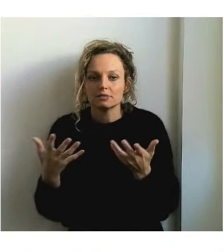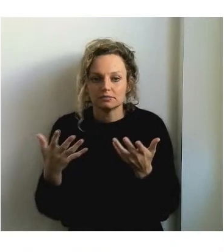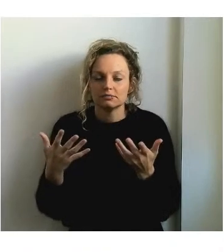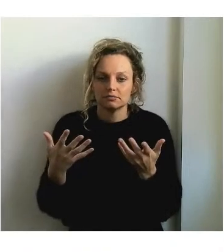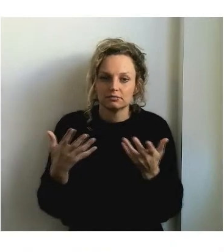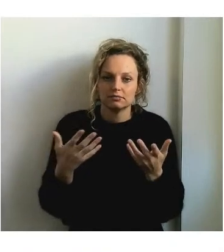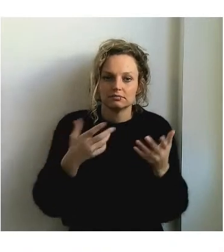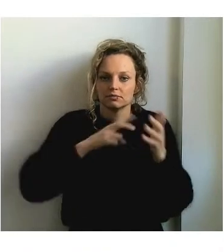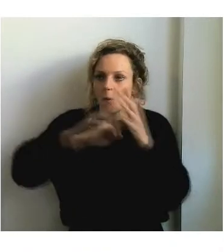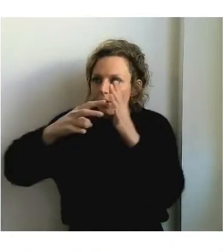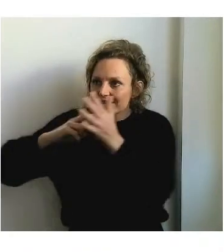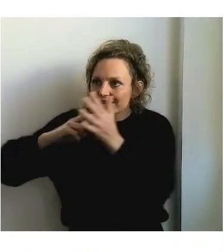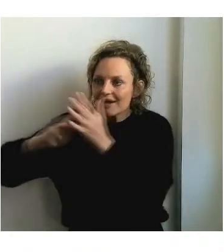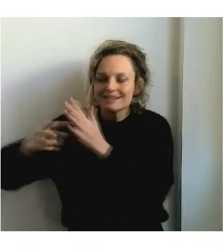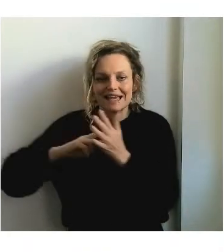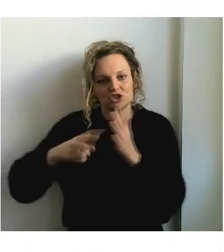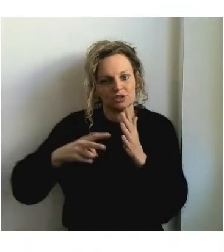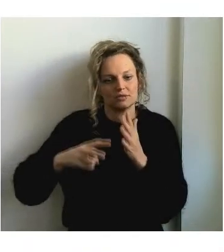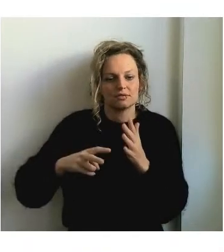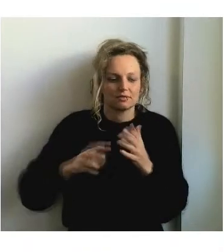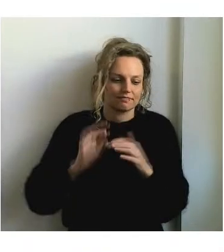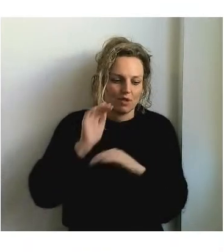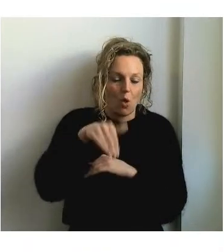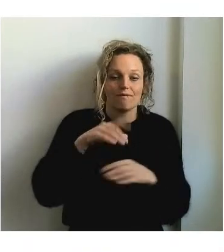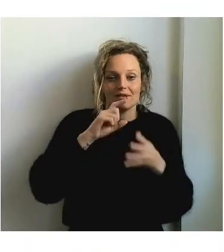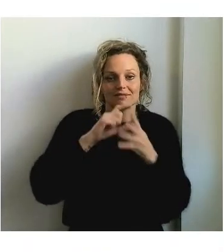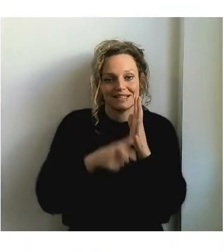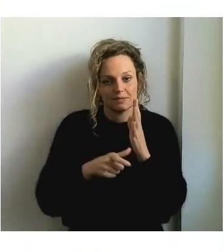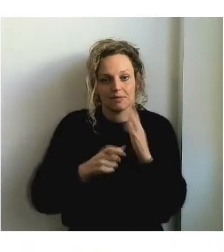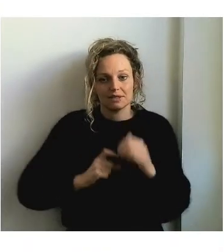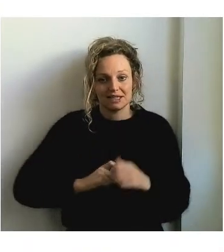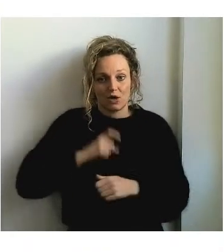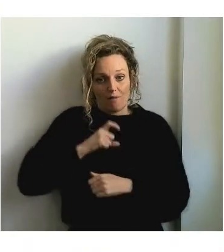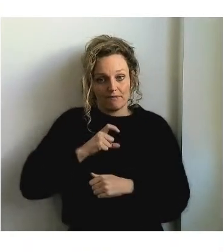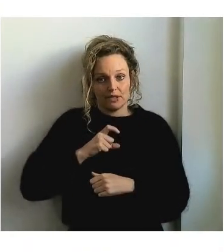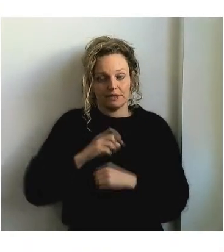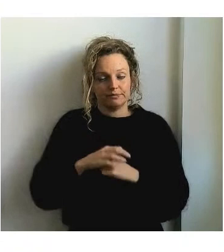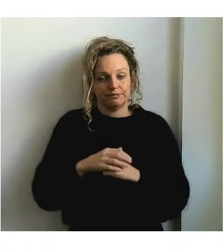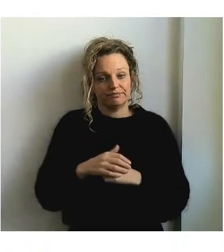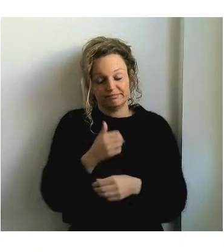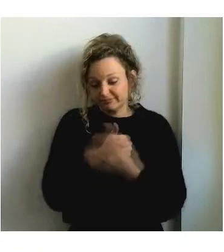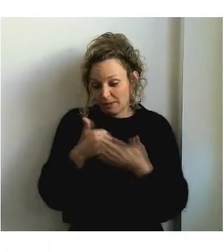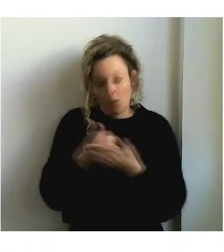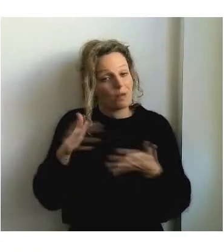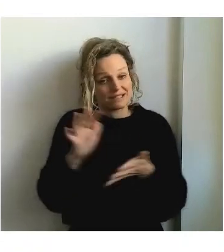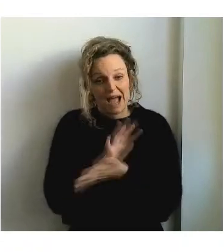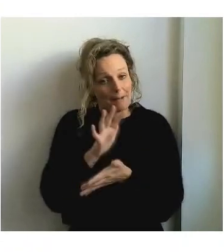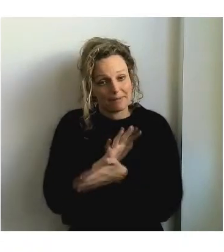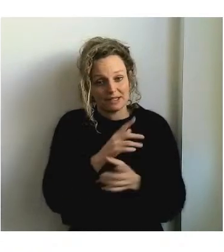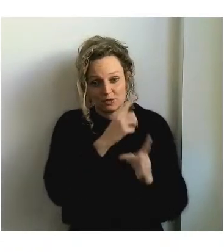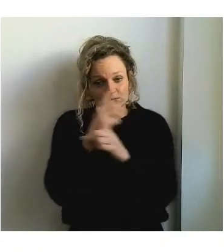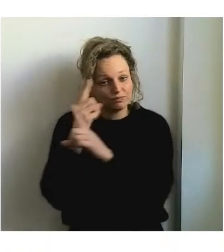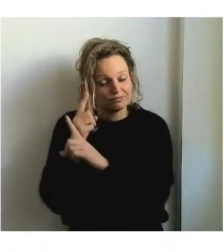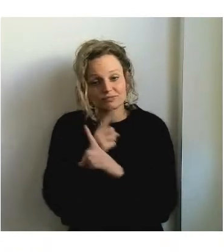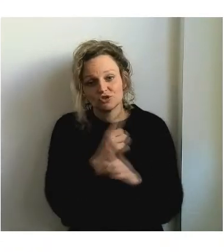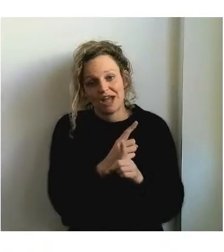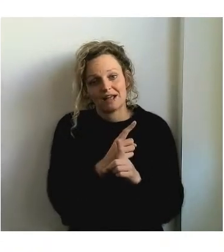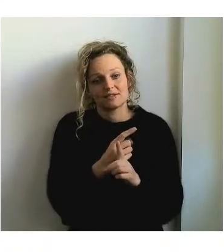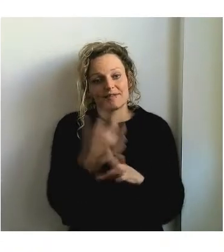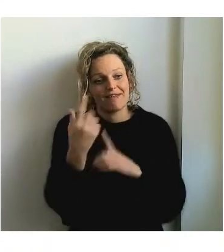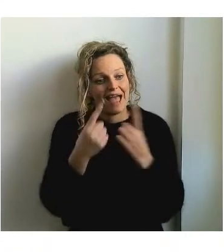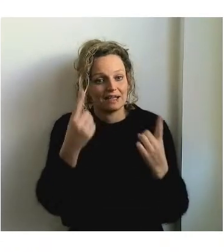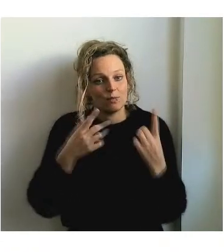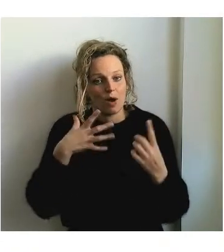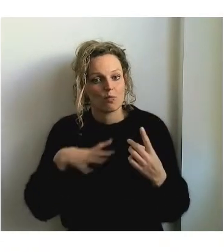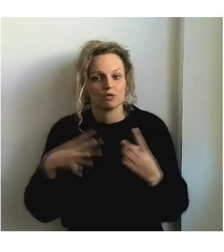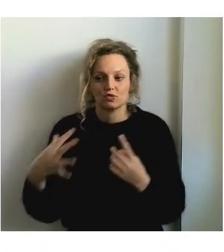disability confident as well, and the steps we've taken. So again, I'm always happy to do that. So if anyone would like to reach out, I'm